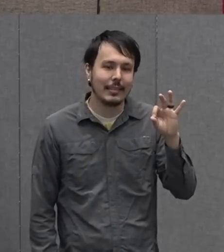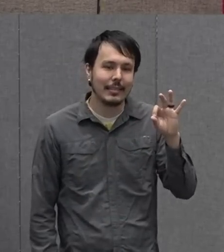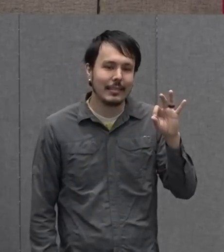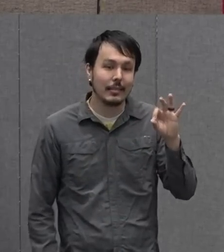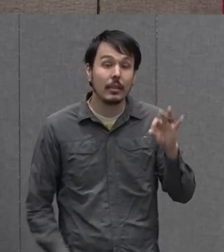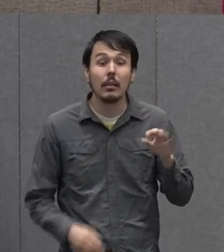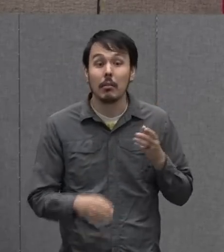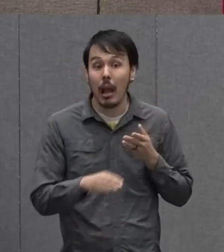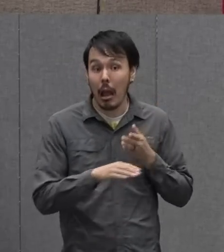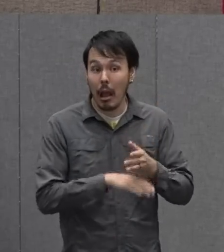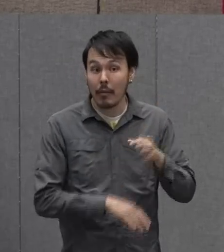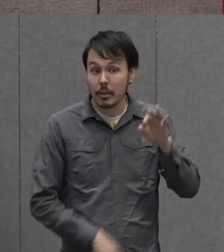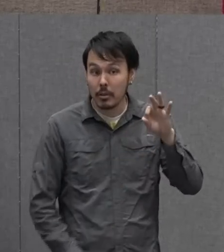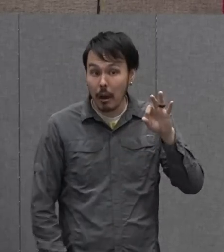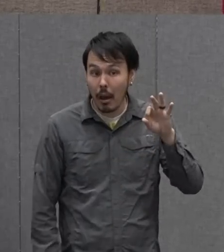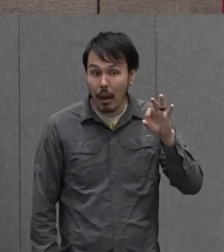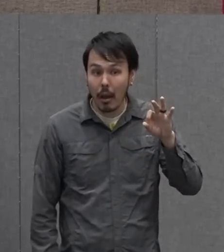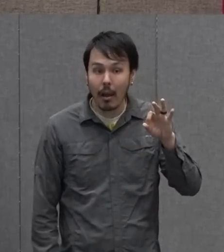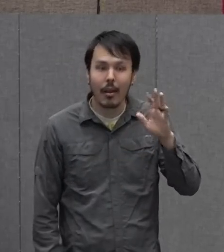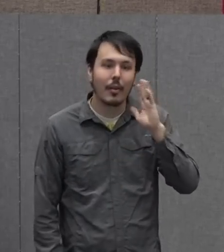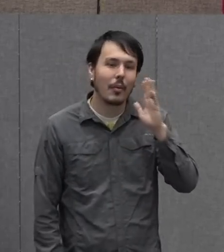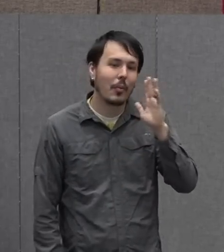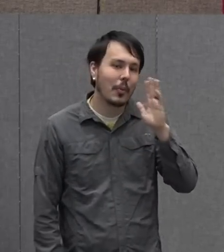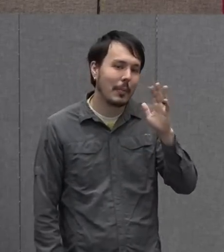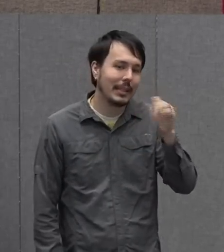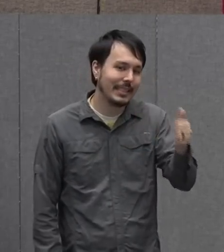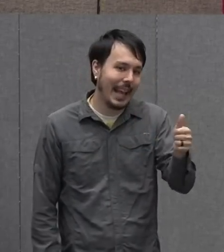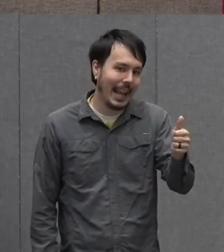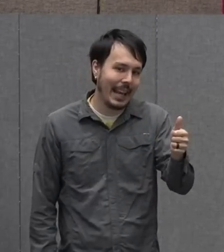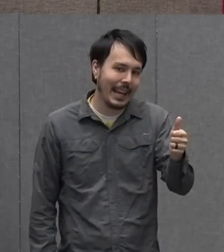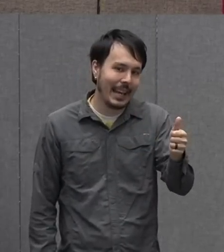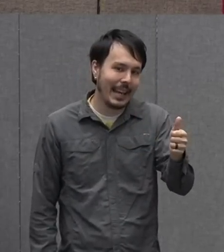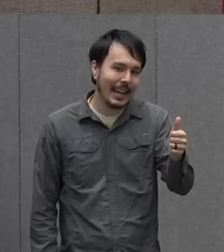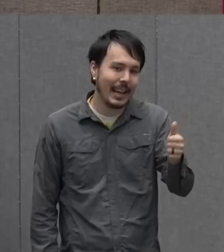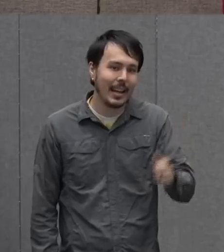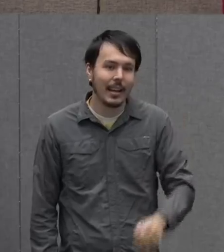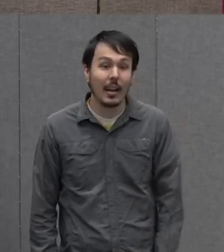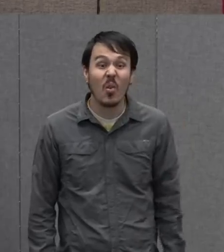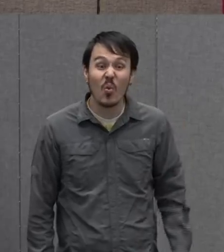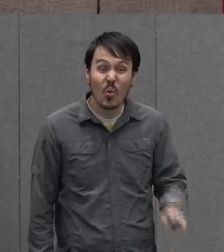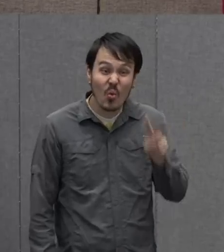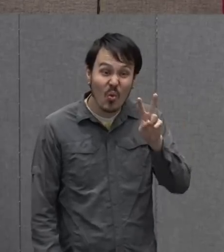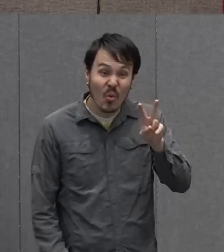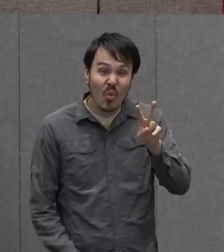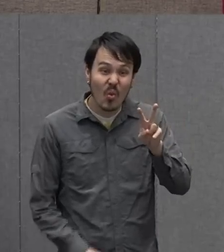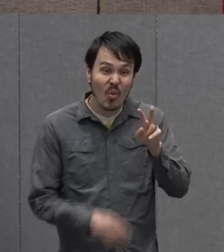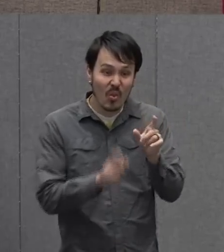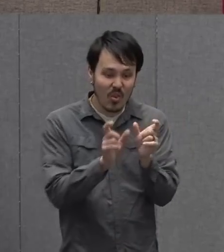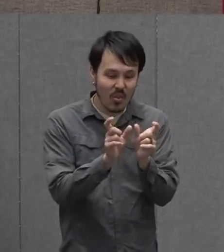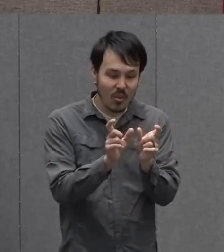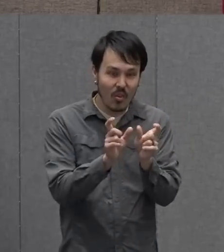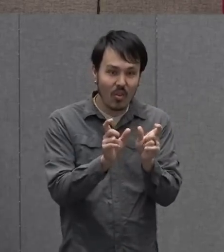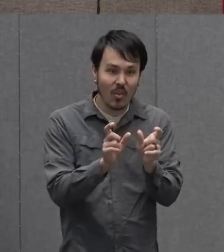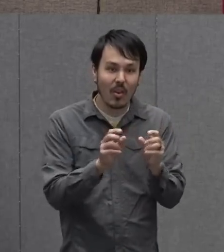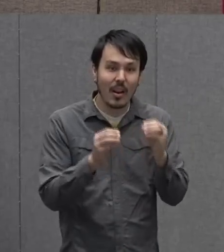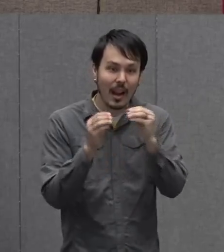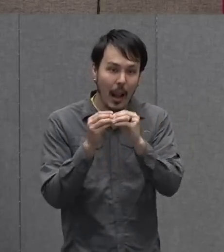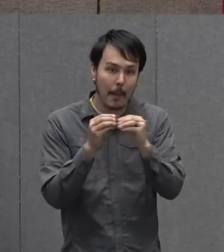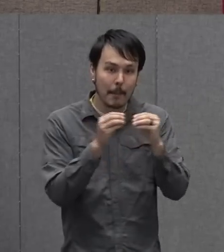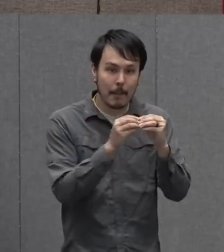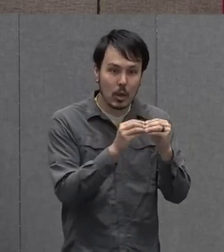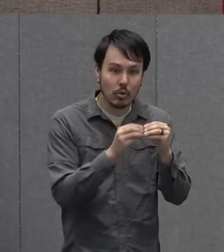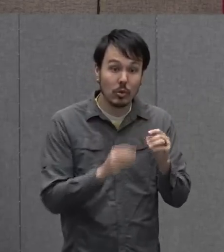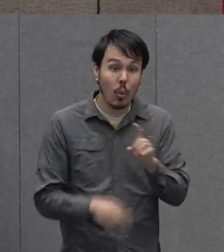After 9 comes 10. Now we're into 2 digits. This date has a 1 and